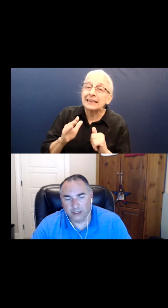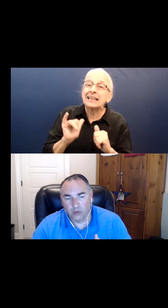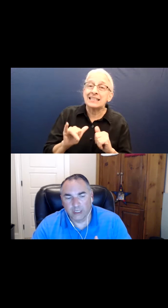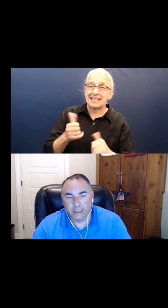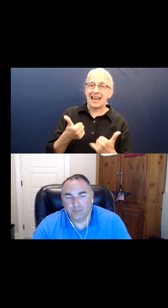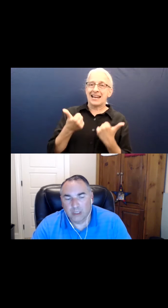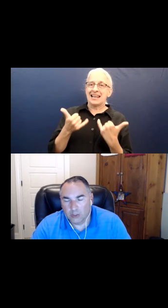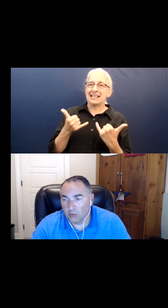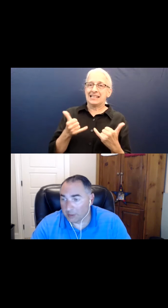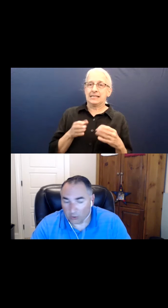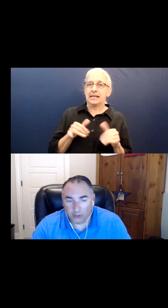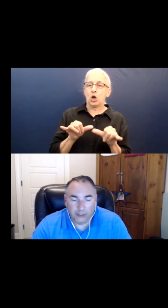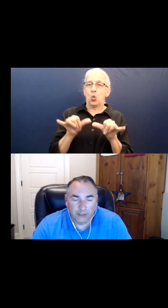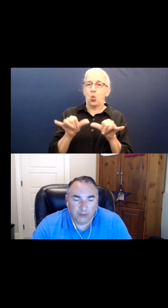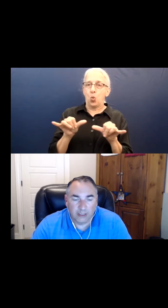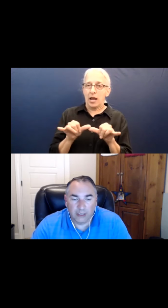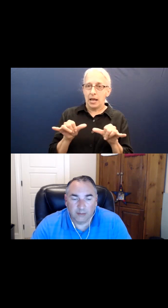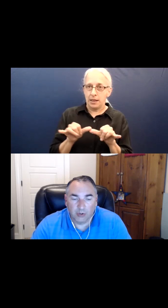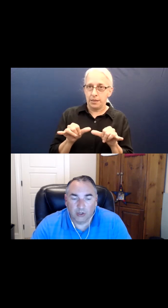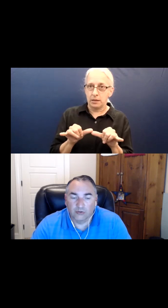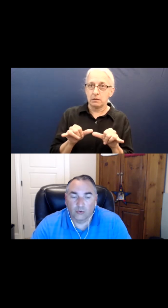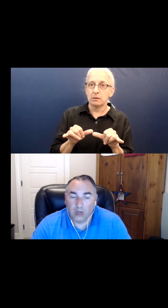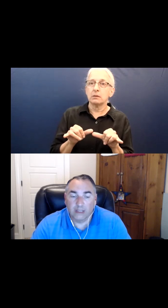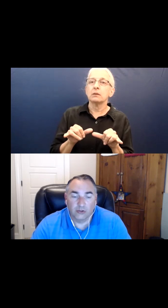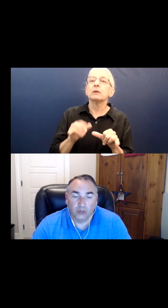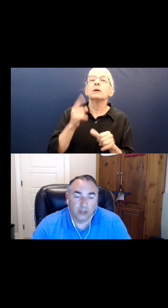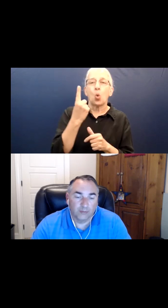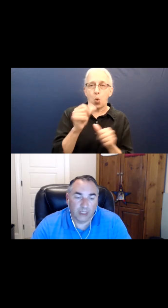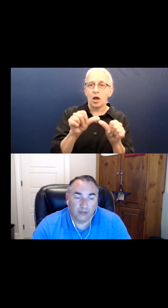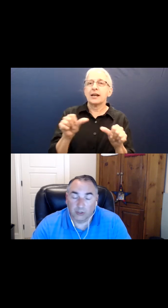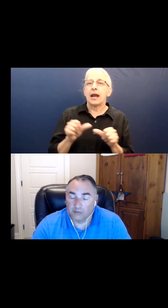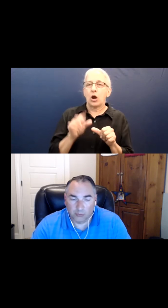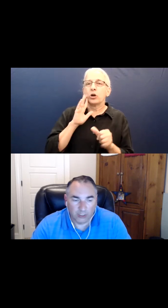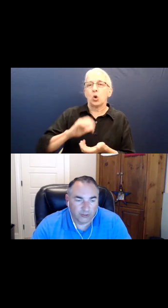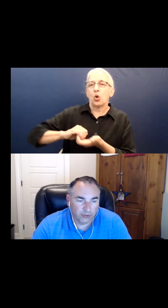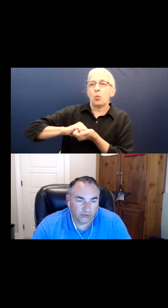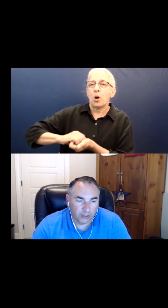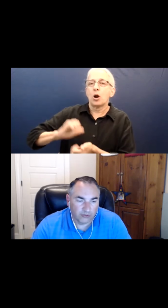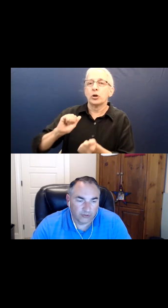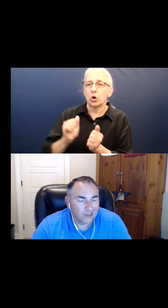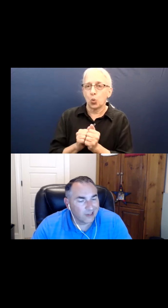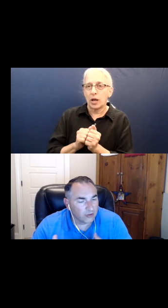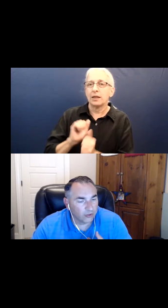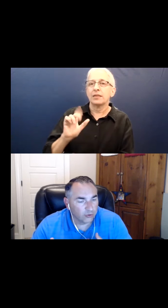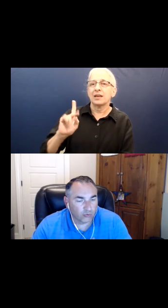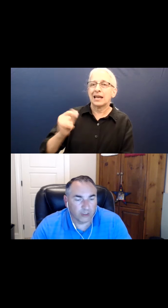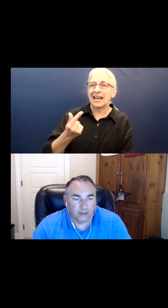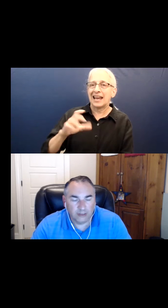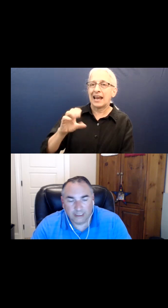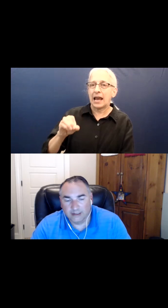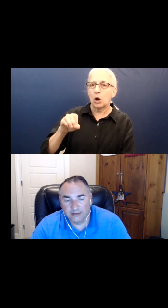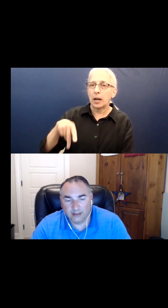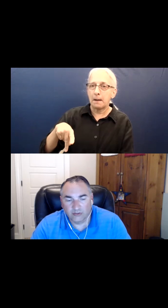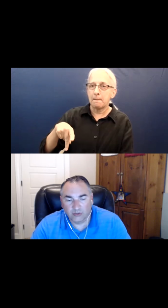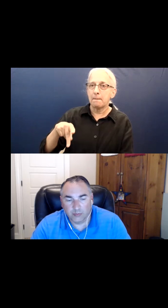and Leary Way, we'll be partnering with King County Parks to widen the trail as part of our project restoration. The new